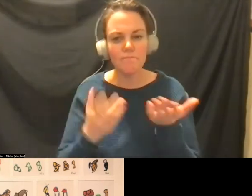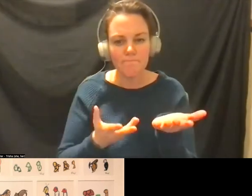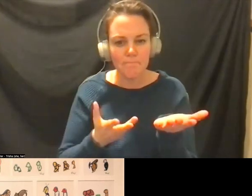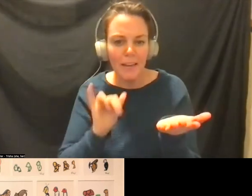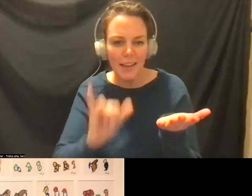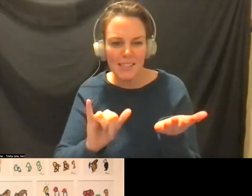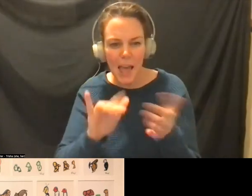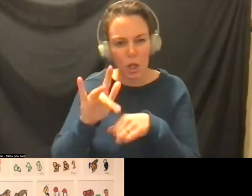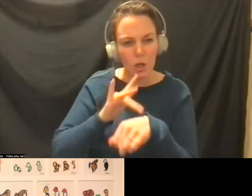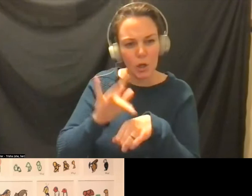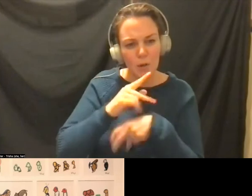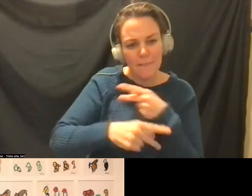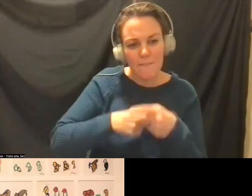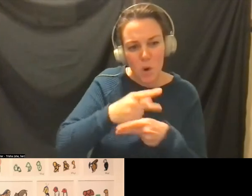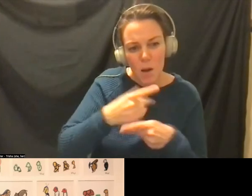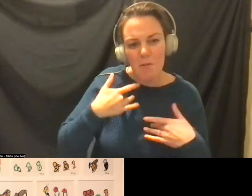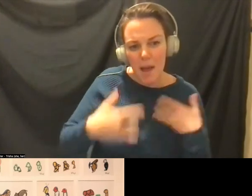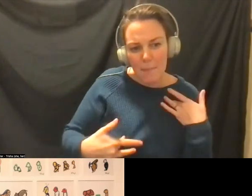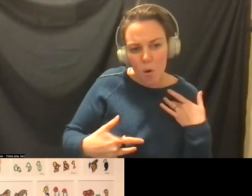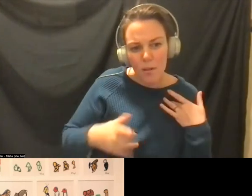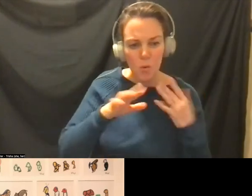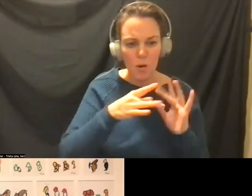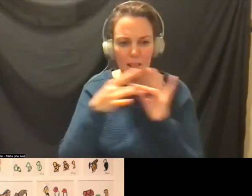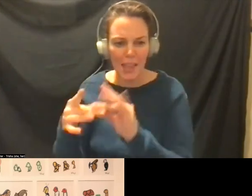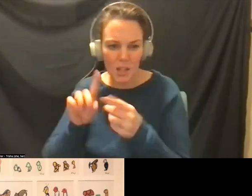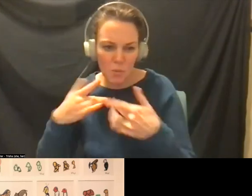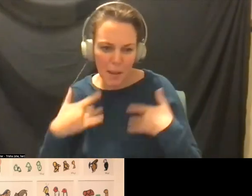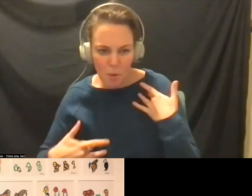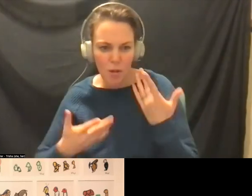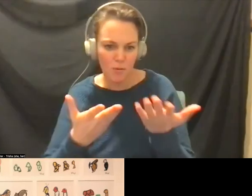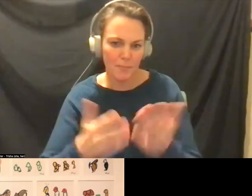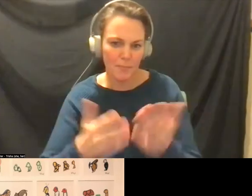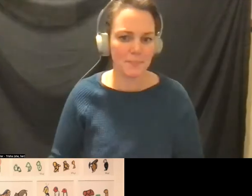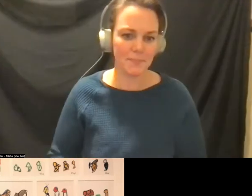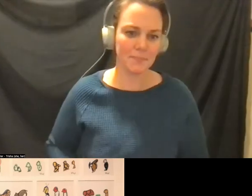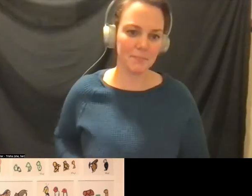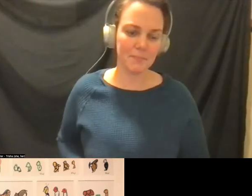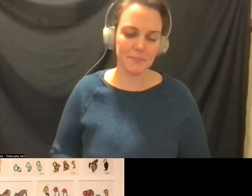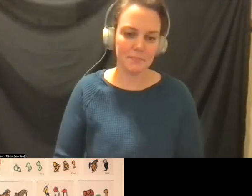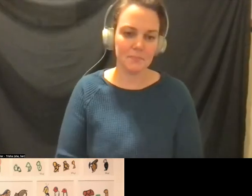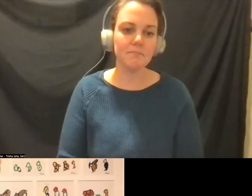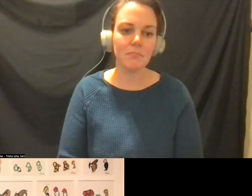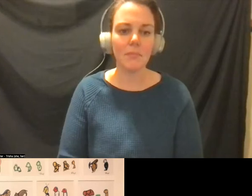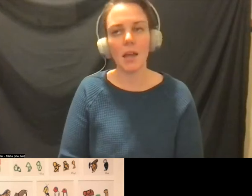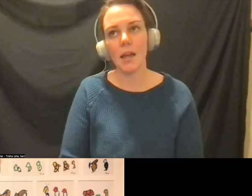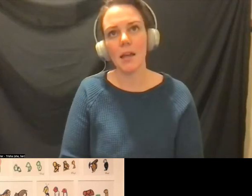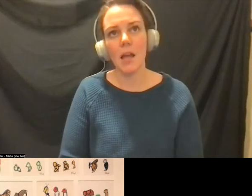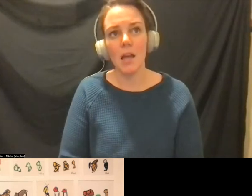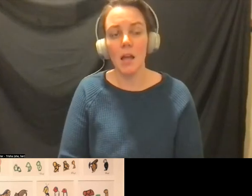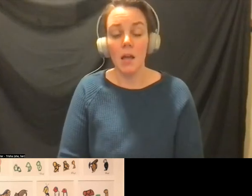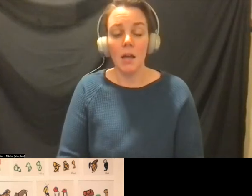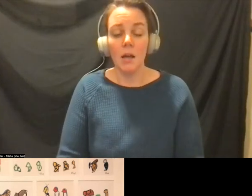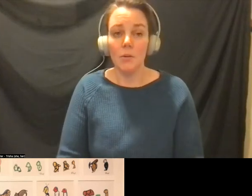form of bipolar disorder, or is it a related form? Do you have any thoughts on that? So I don't think we